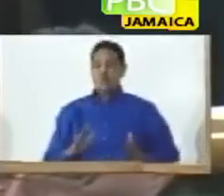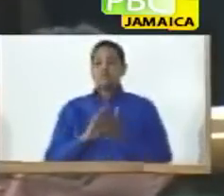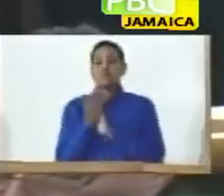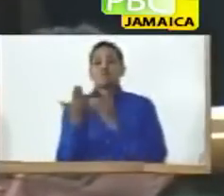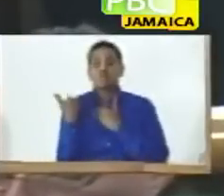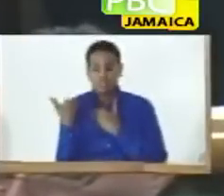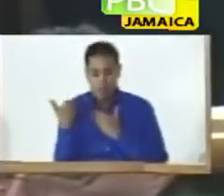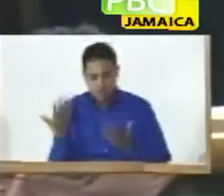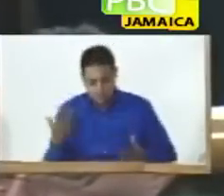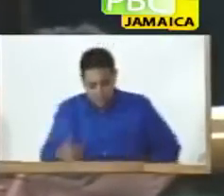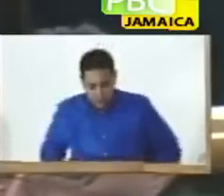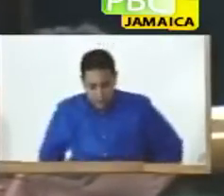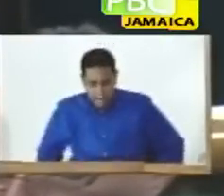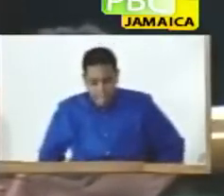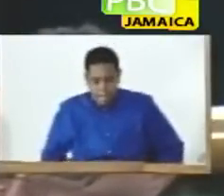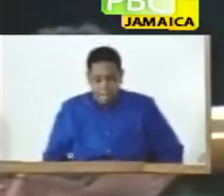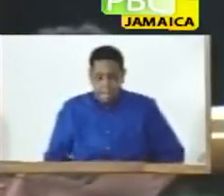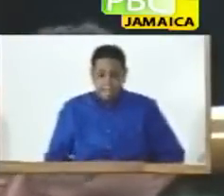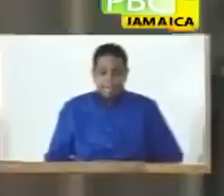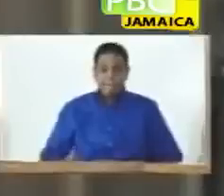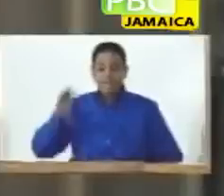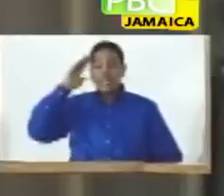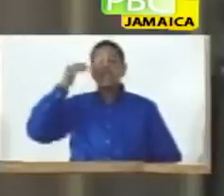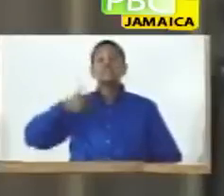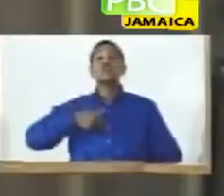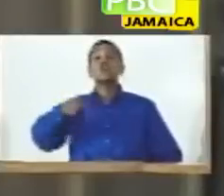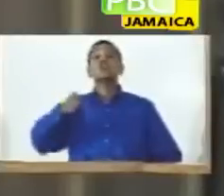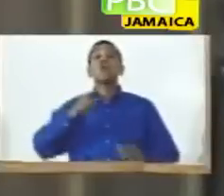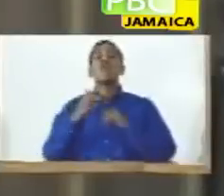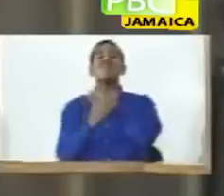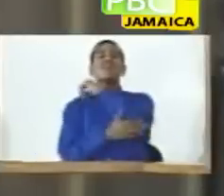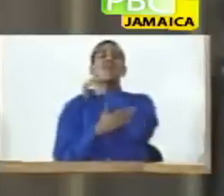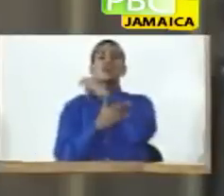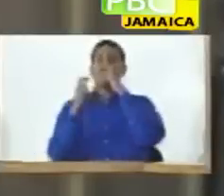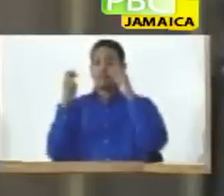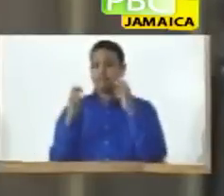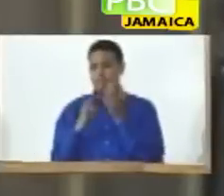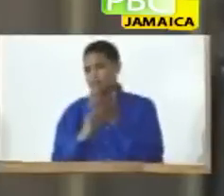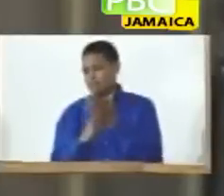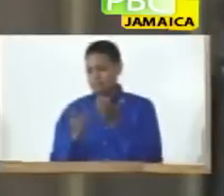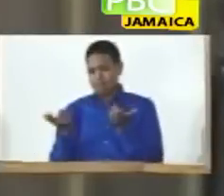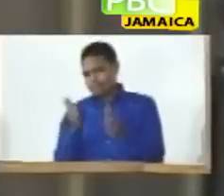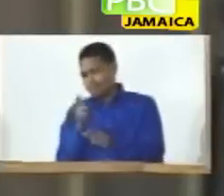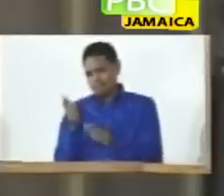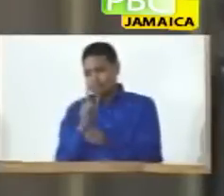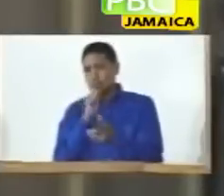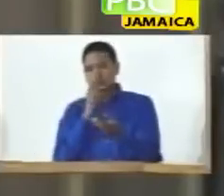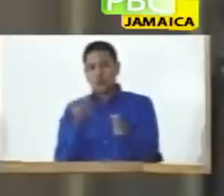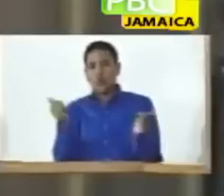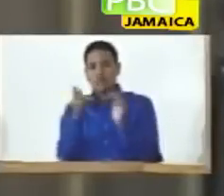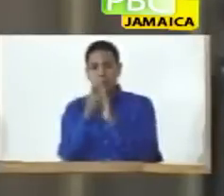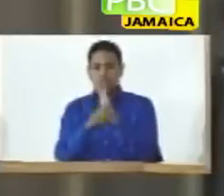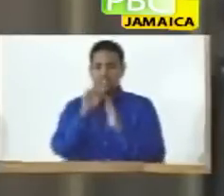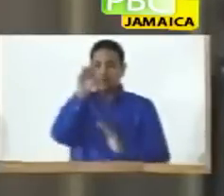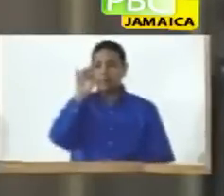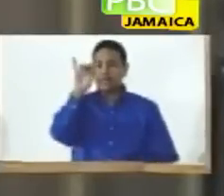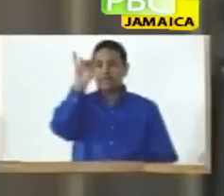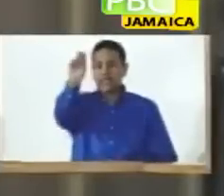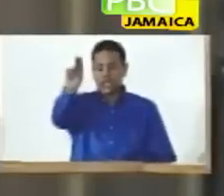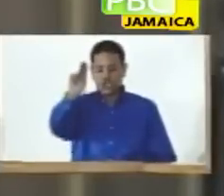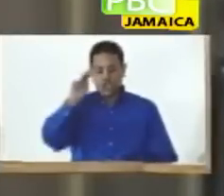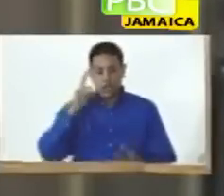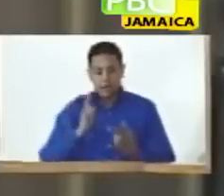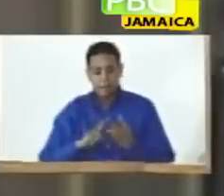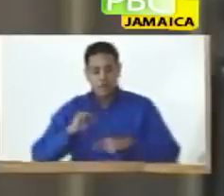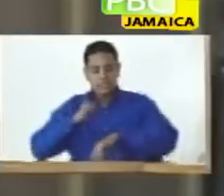Great control. Introduction of a national mediation policy and the